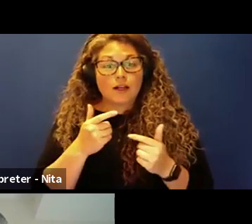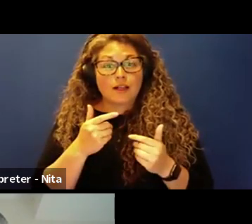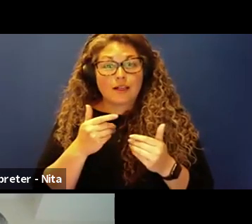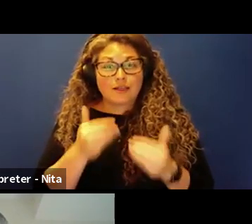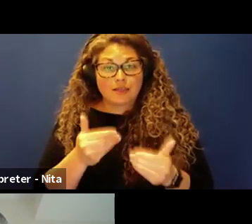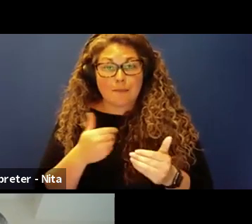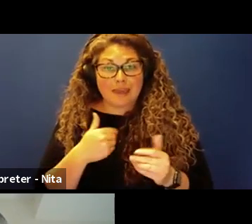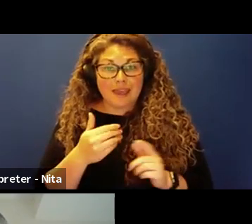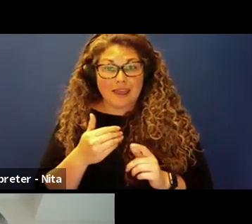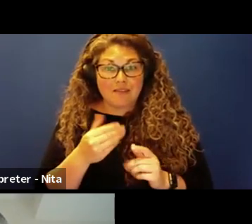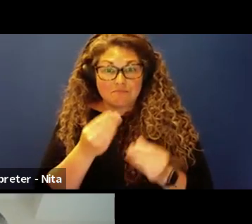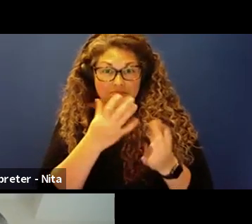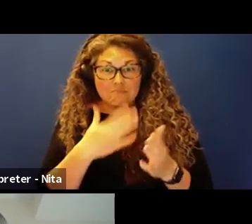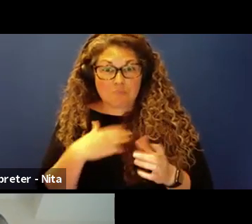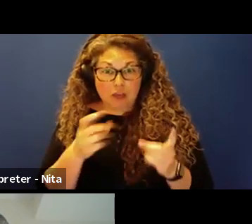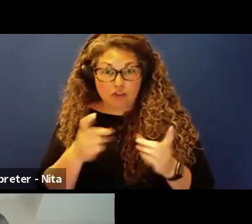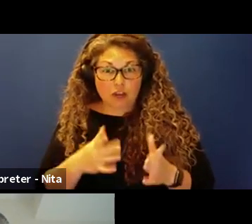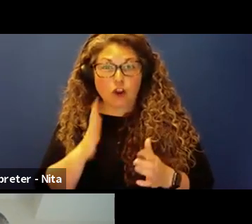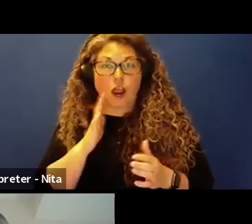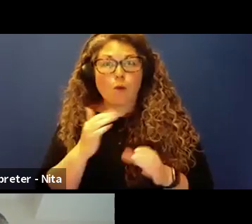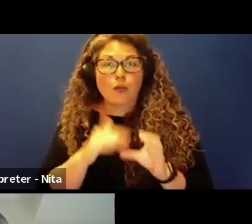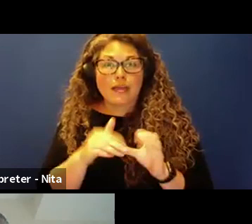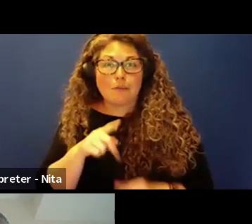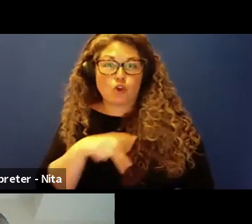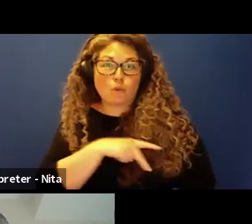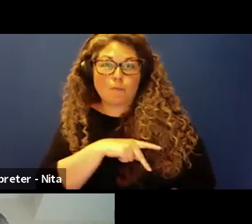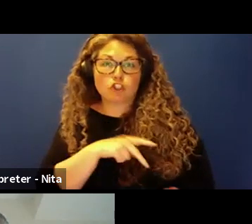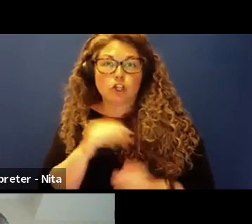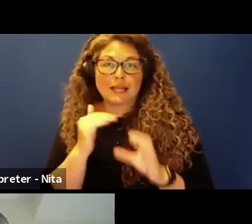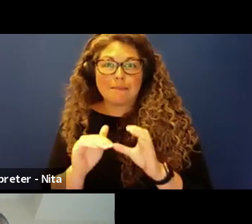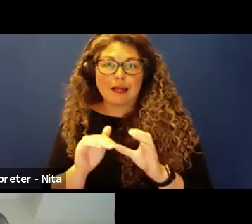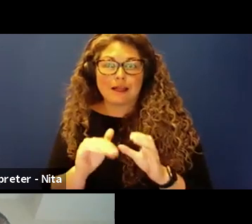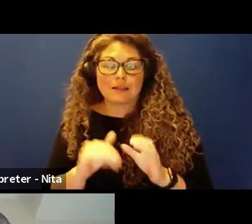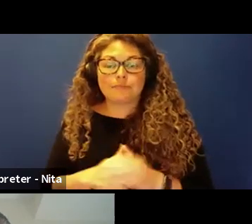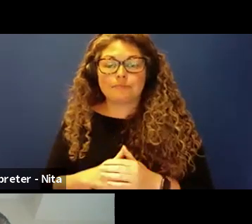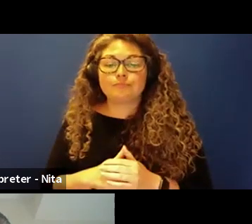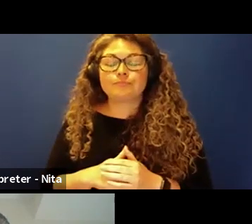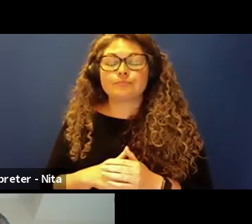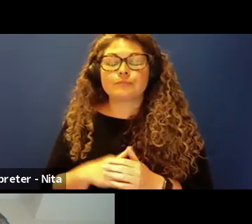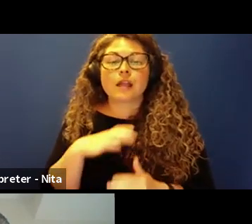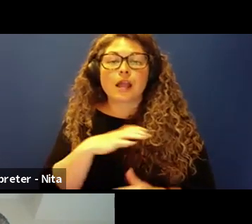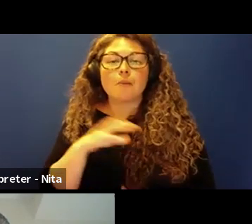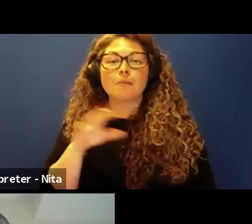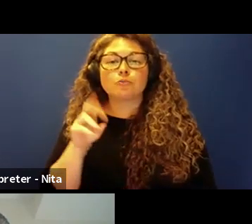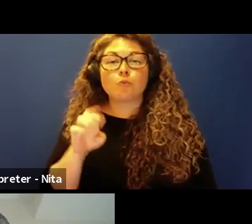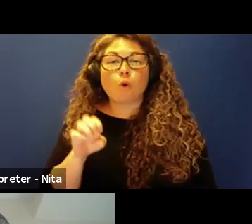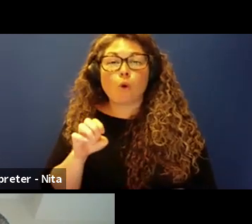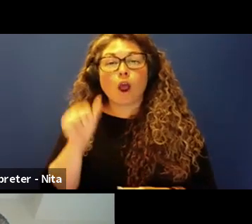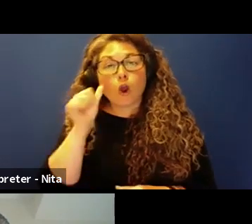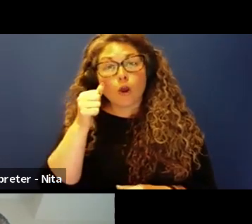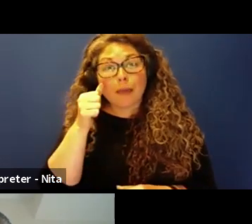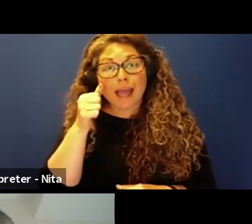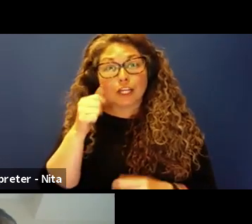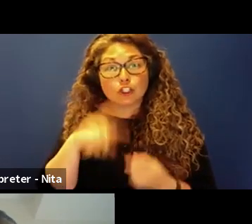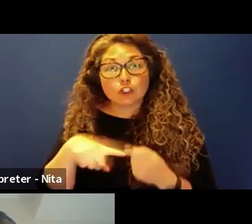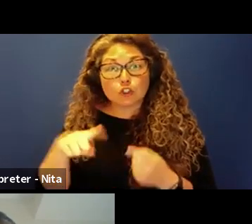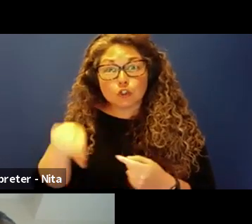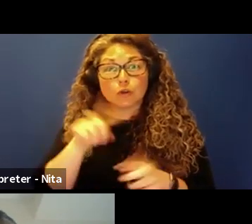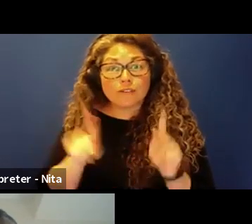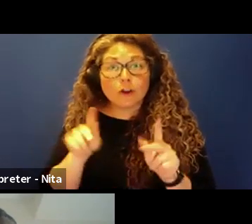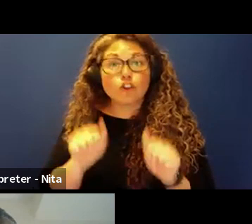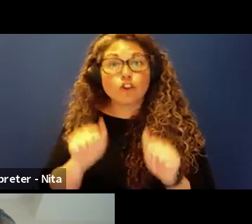and I'll send you a personal email. Okay. And just a reminder for folks that you can type questions in the